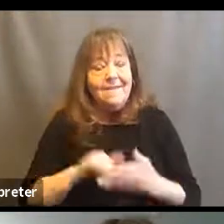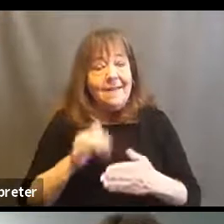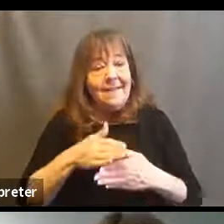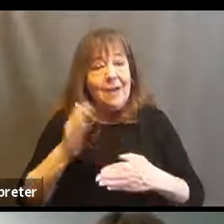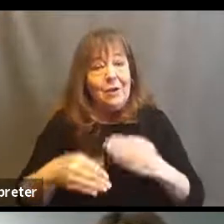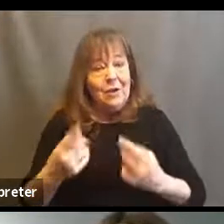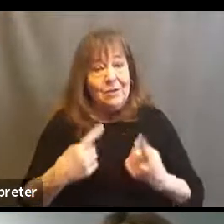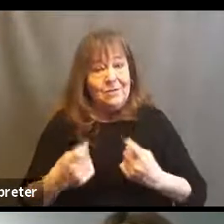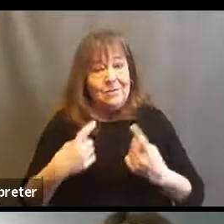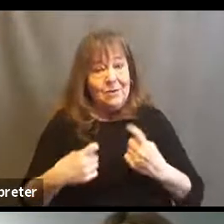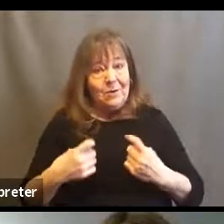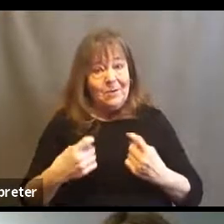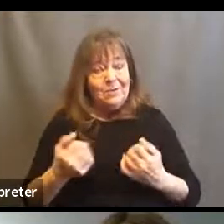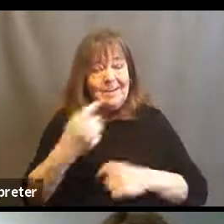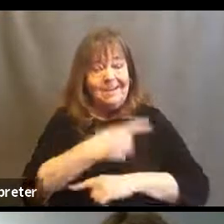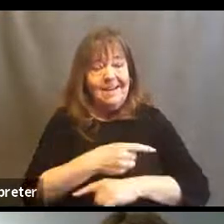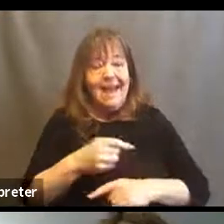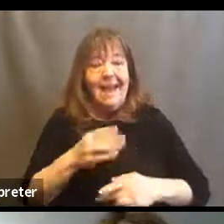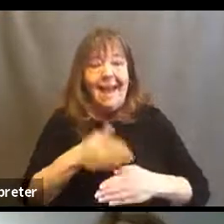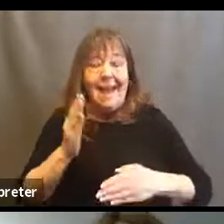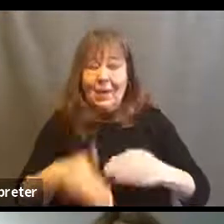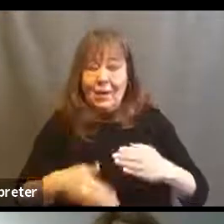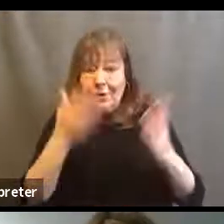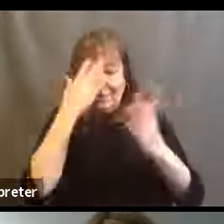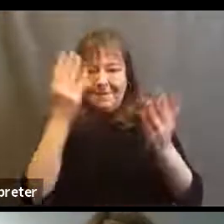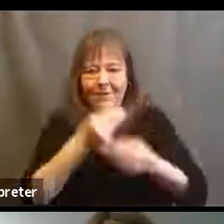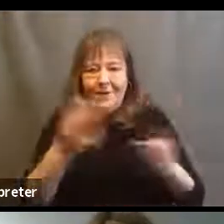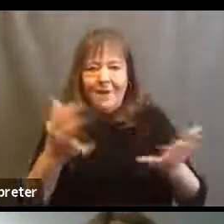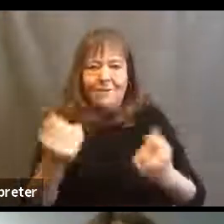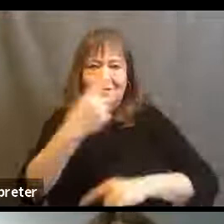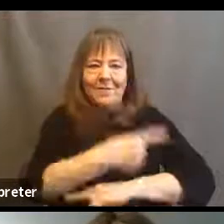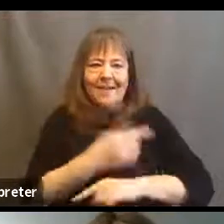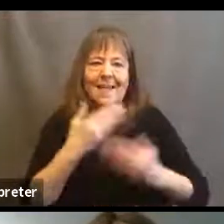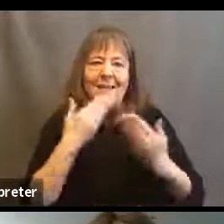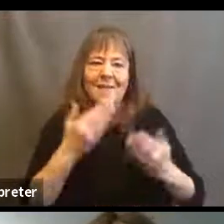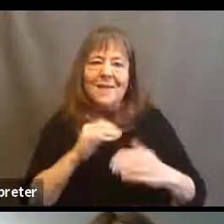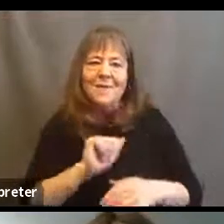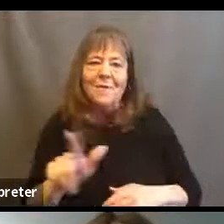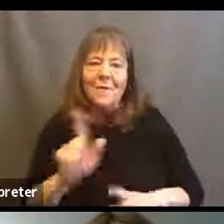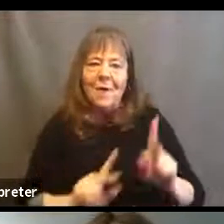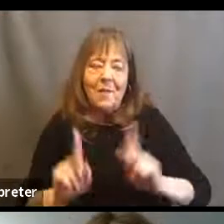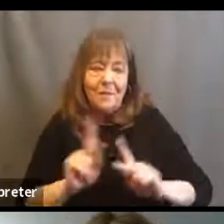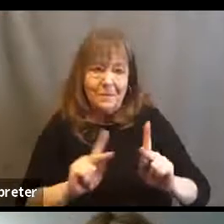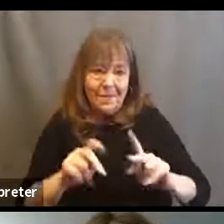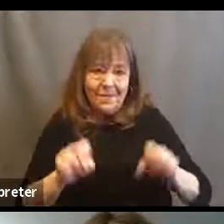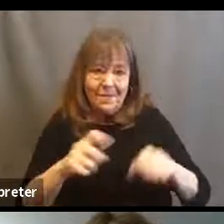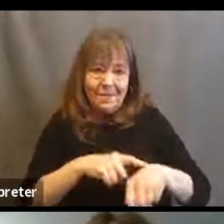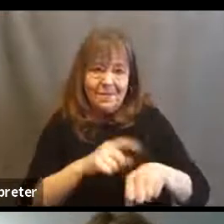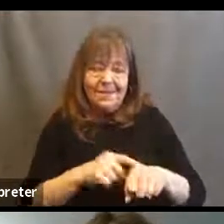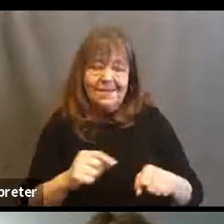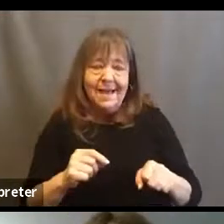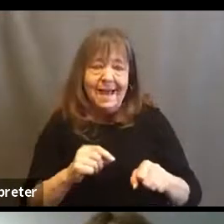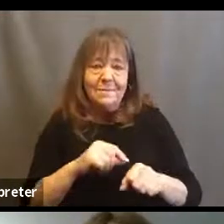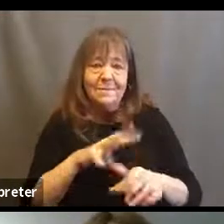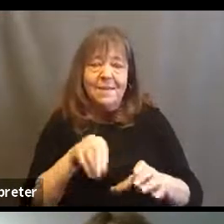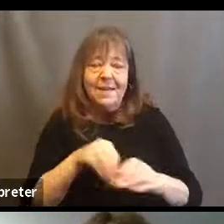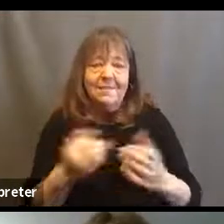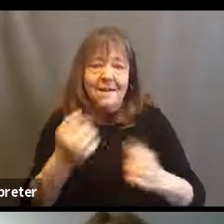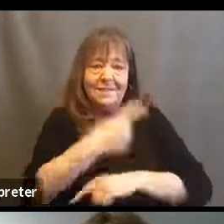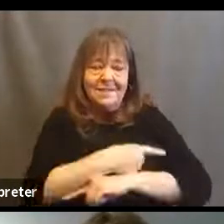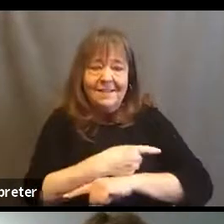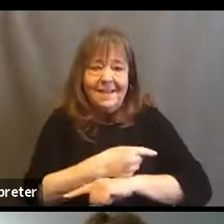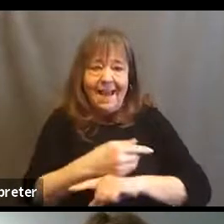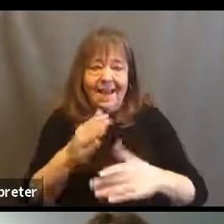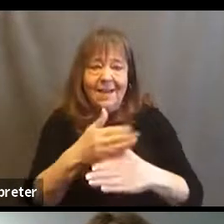questions from our media today. This also concludes our news conference for today. I want to thank all of our panel members who took the time to join us and provide this information